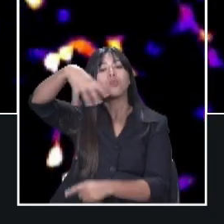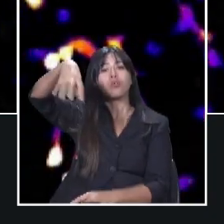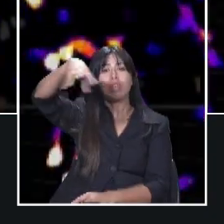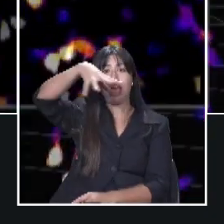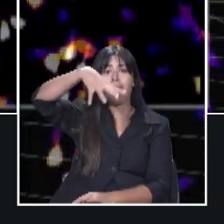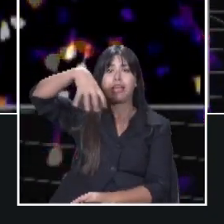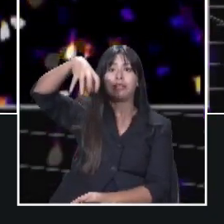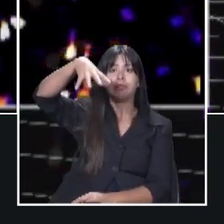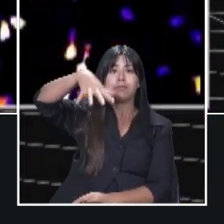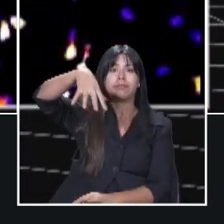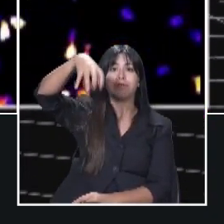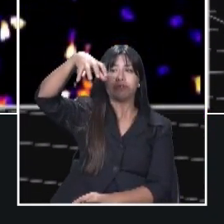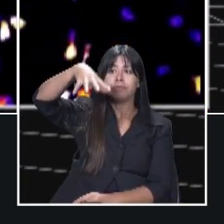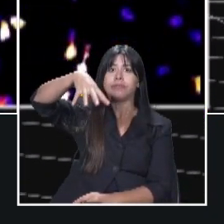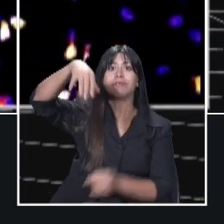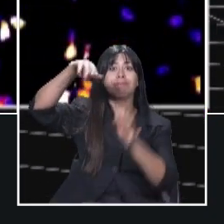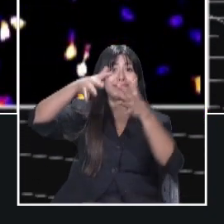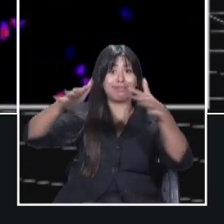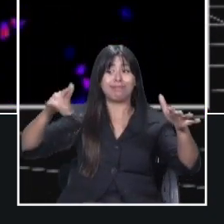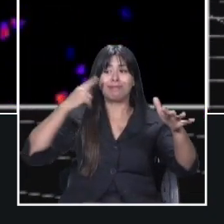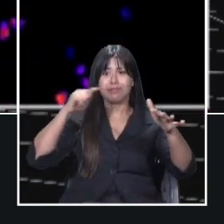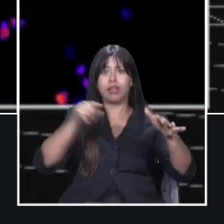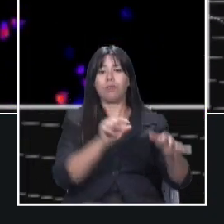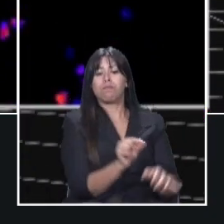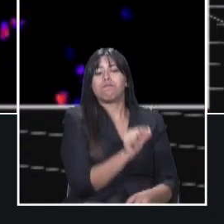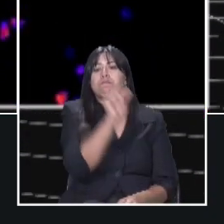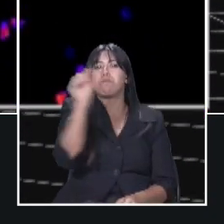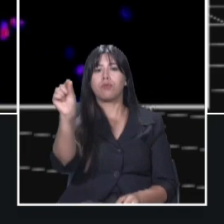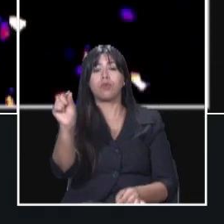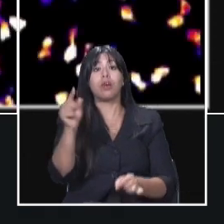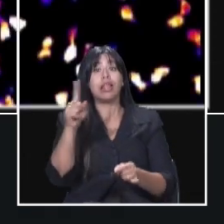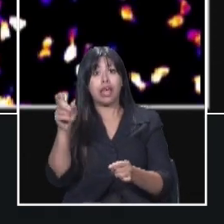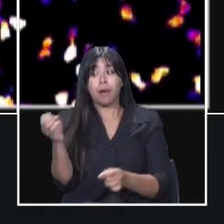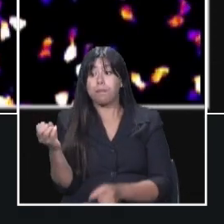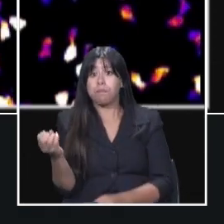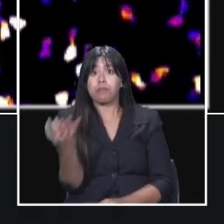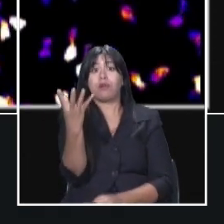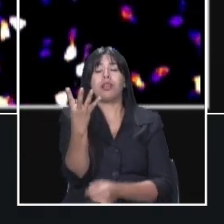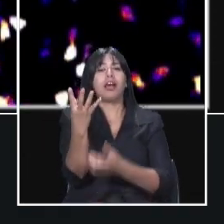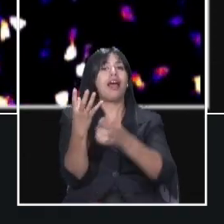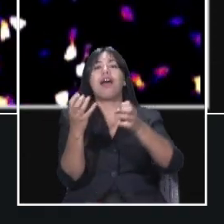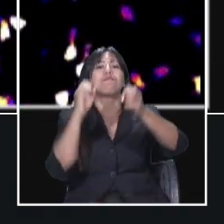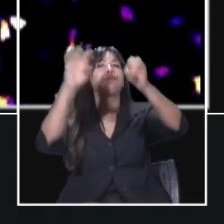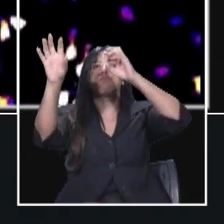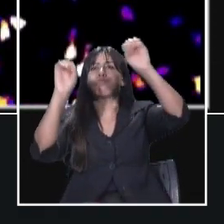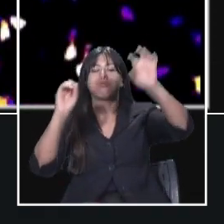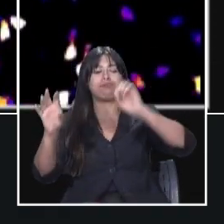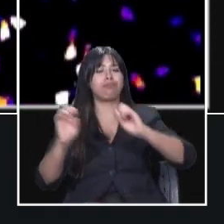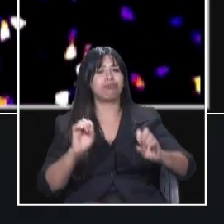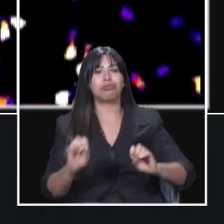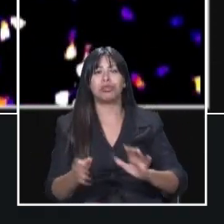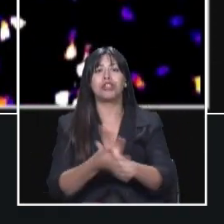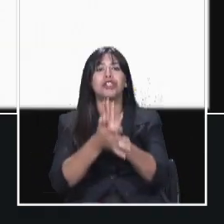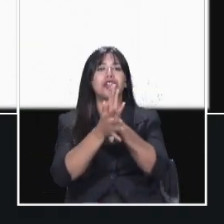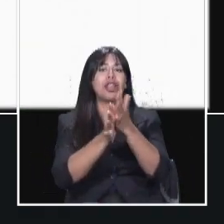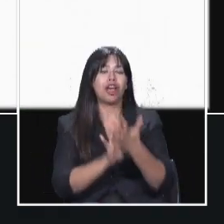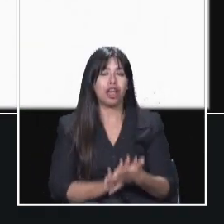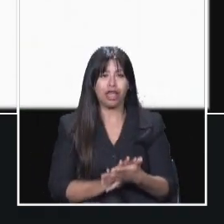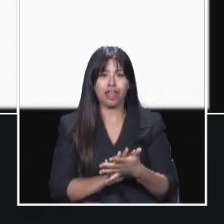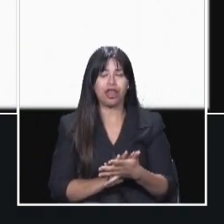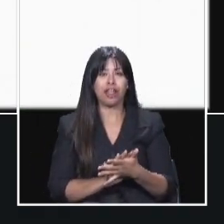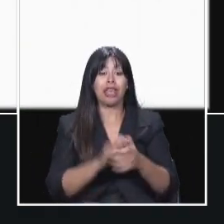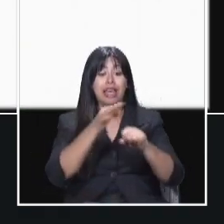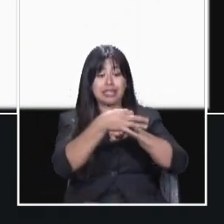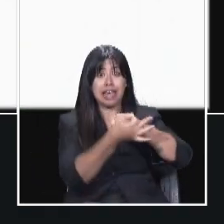right? So the TATP is not showing, but the chemical compound will give it to the cells, and the cells will produce a burst of light,